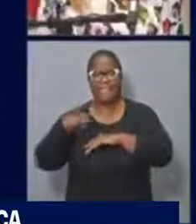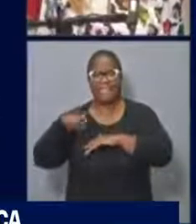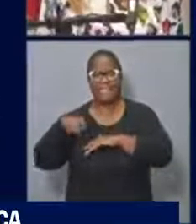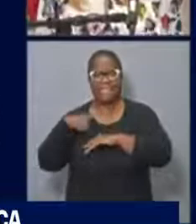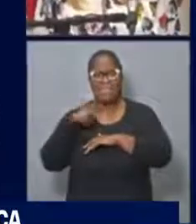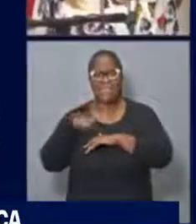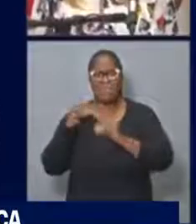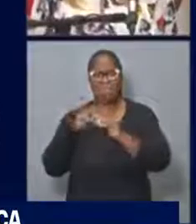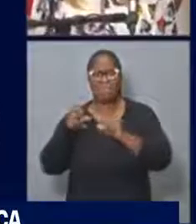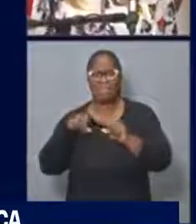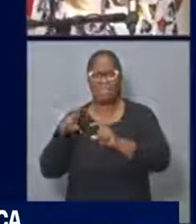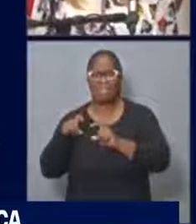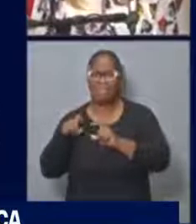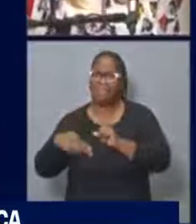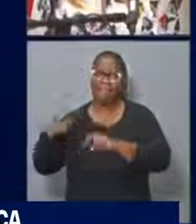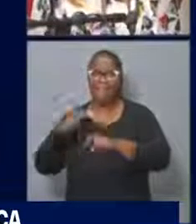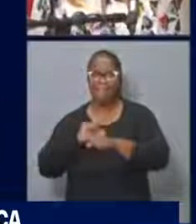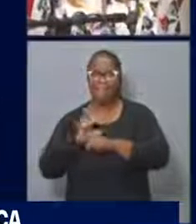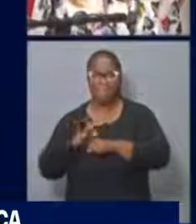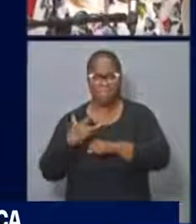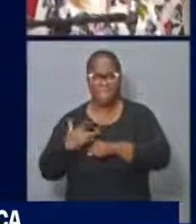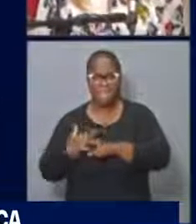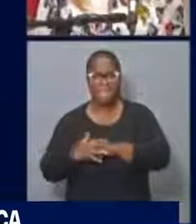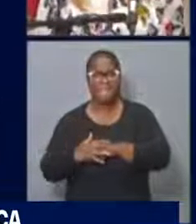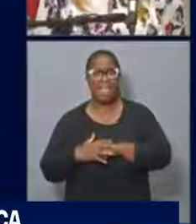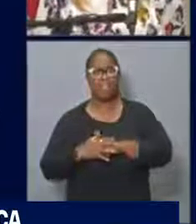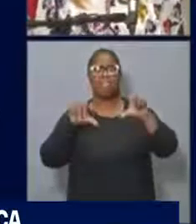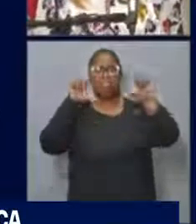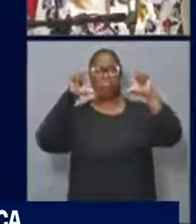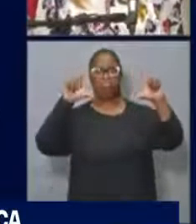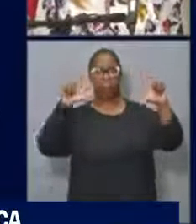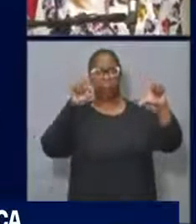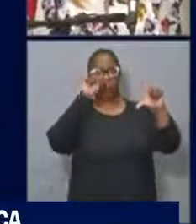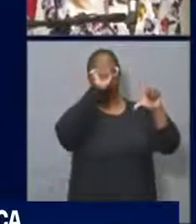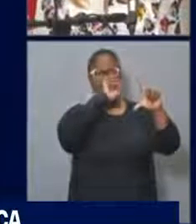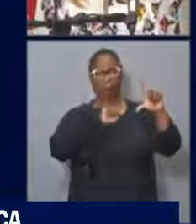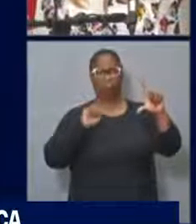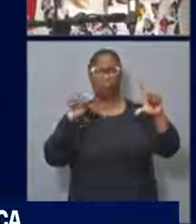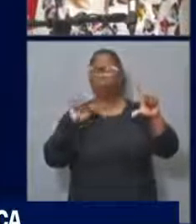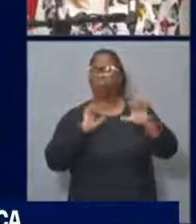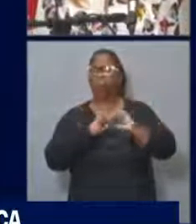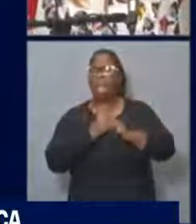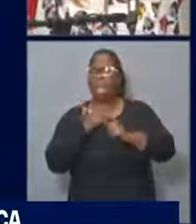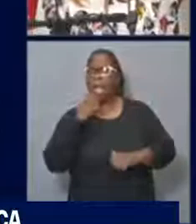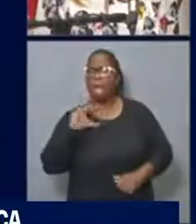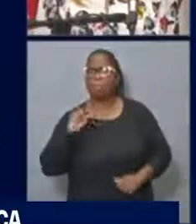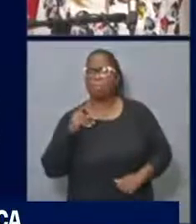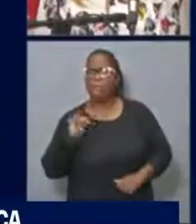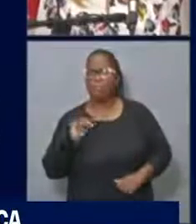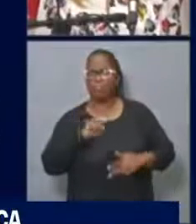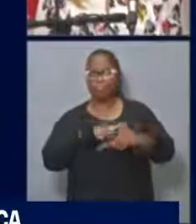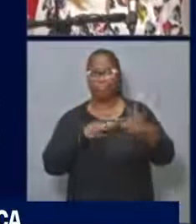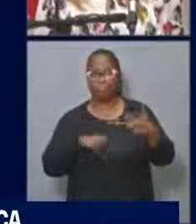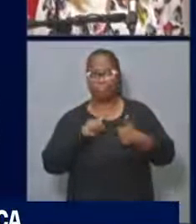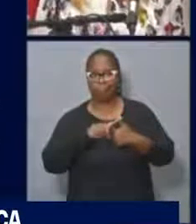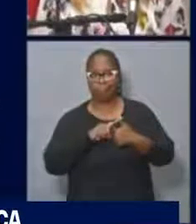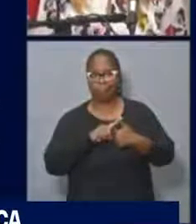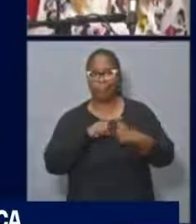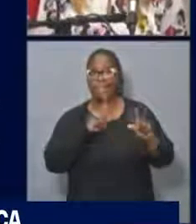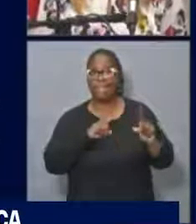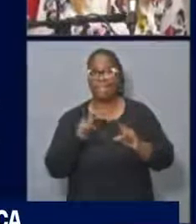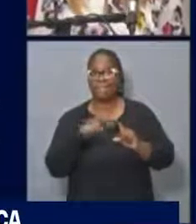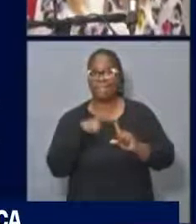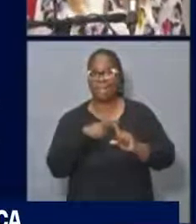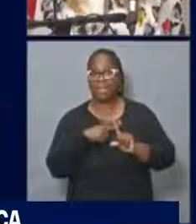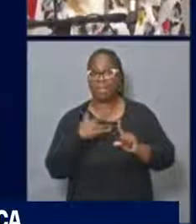greatest need for increased testing access. These hotspots are defined by 3 different metrics. First, test positivity rate, which we've